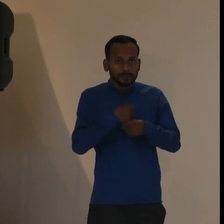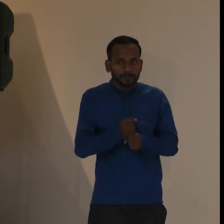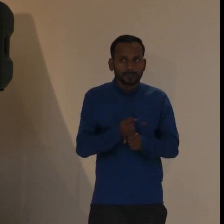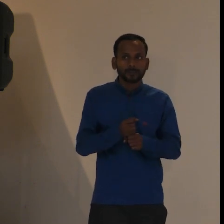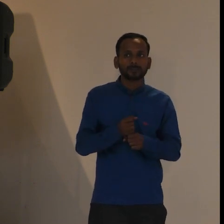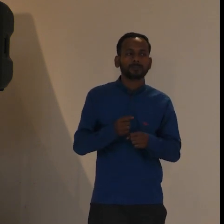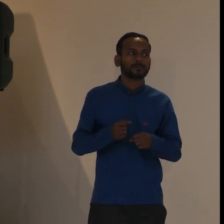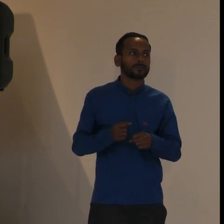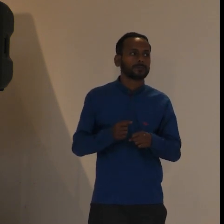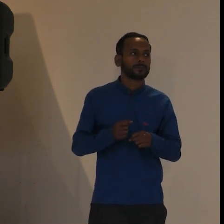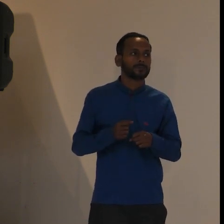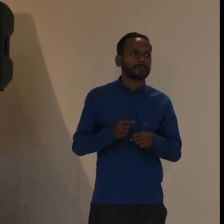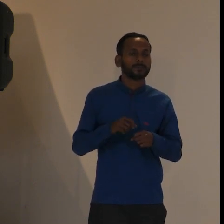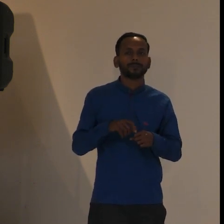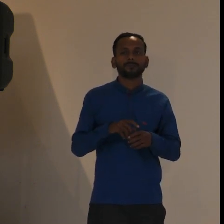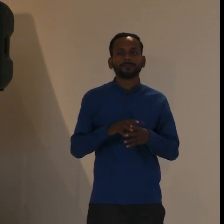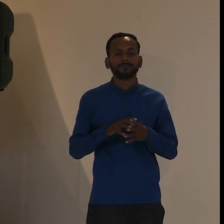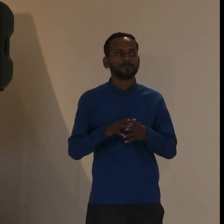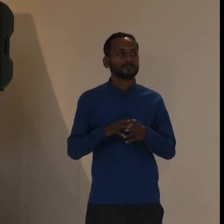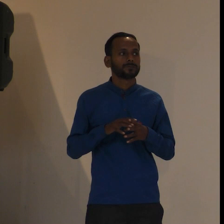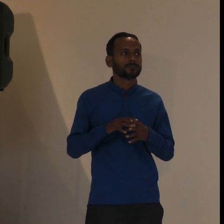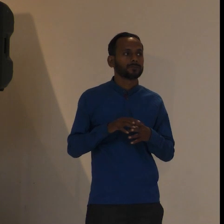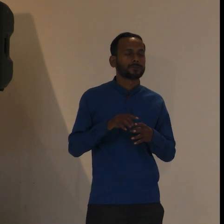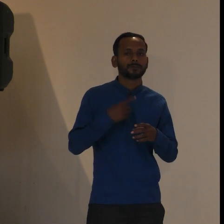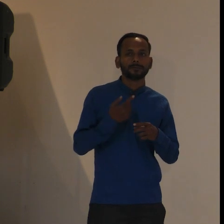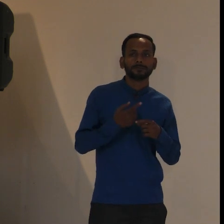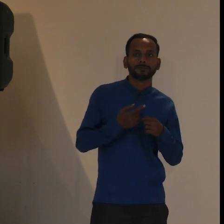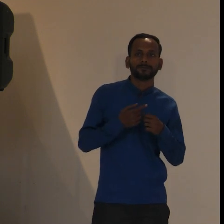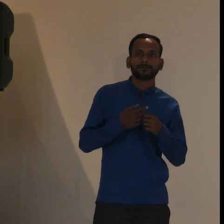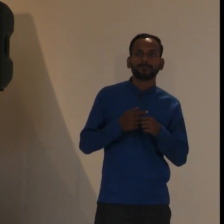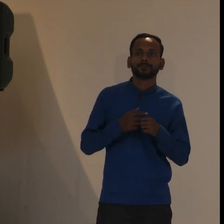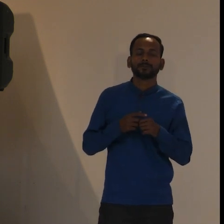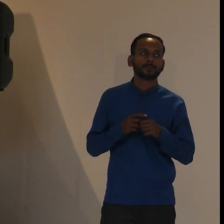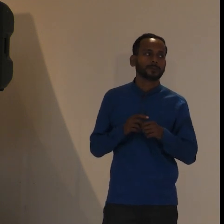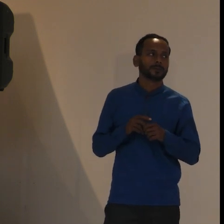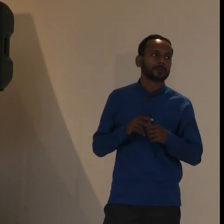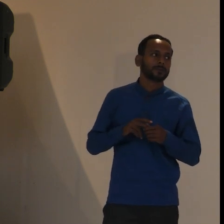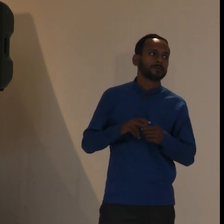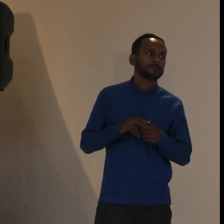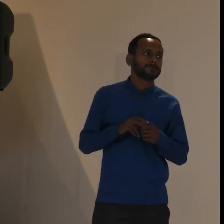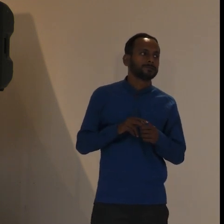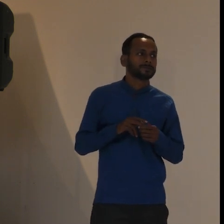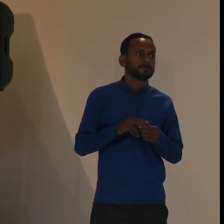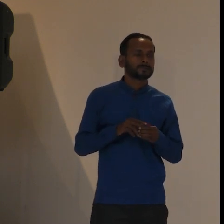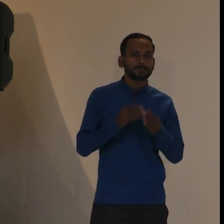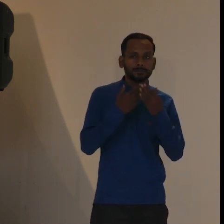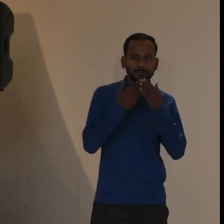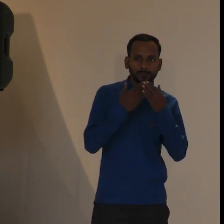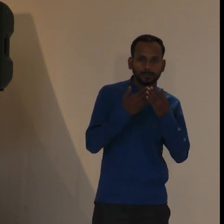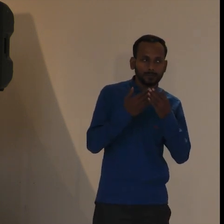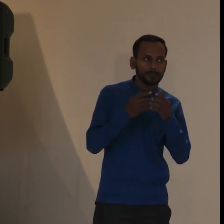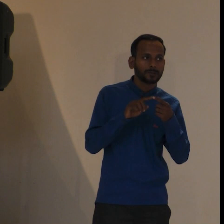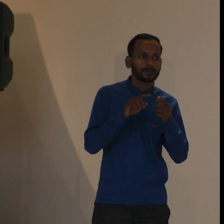I wanted to speak to Kevin about a work of art, a